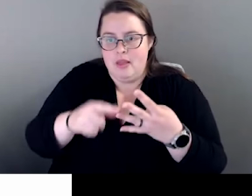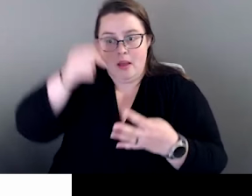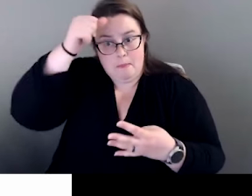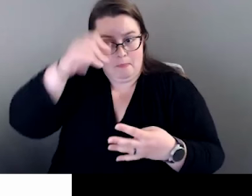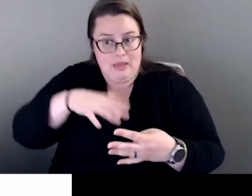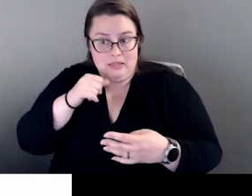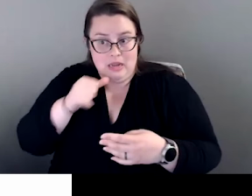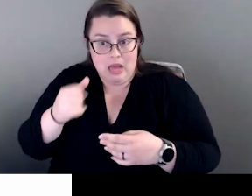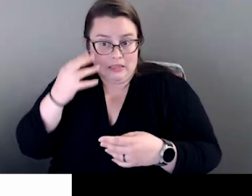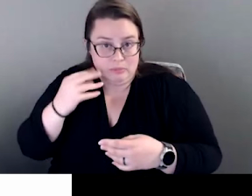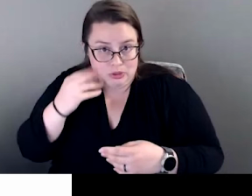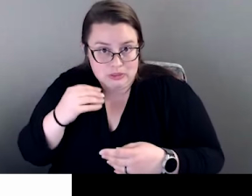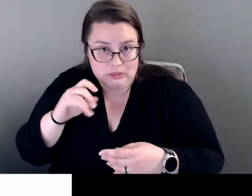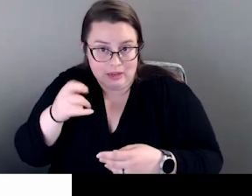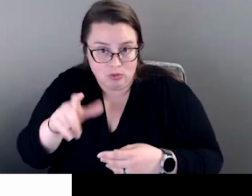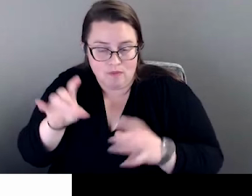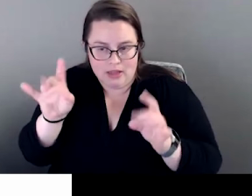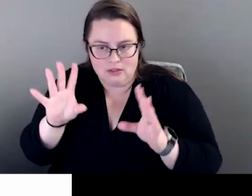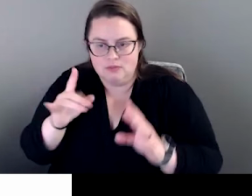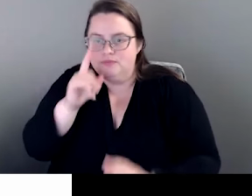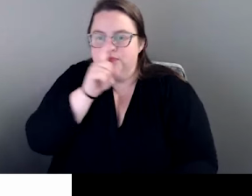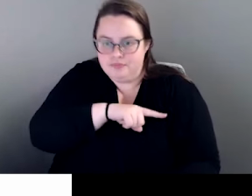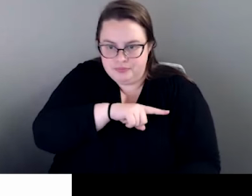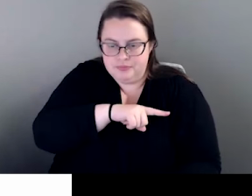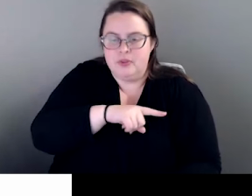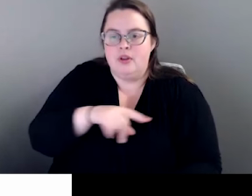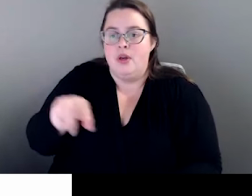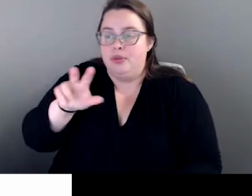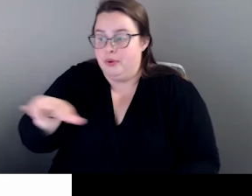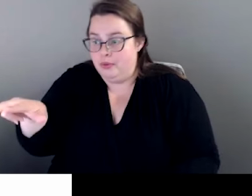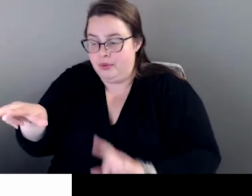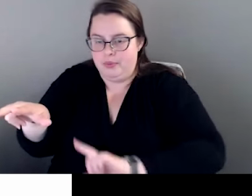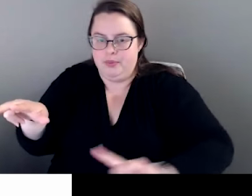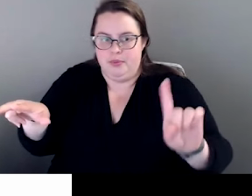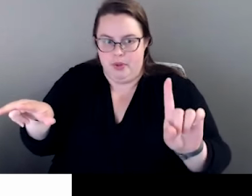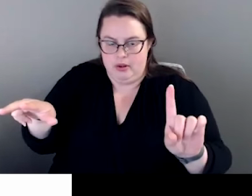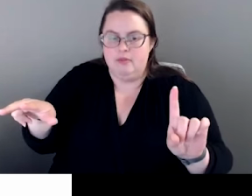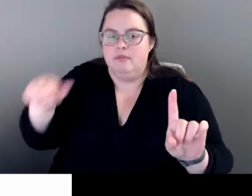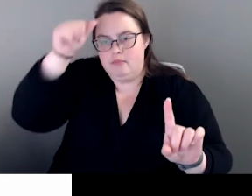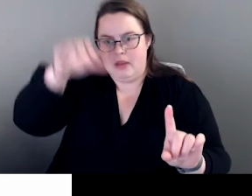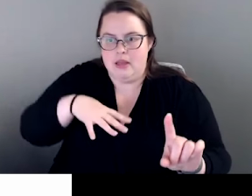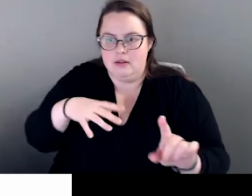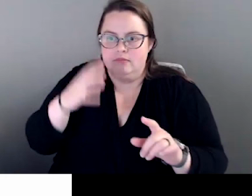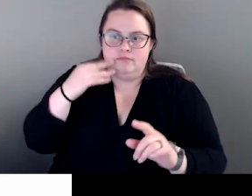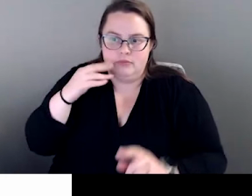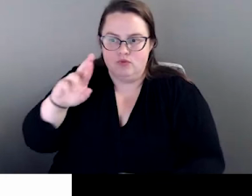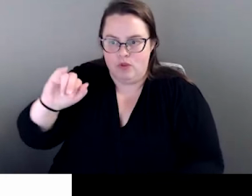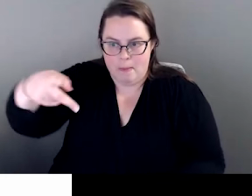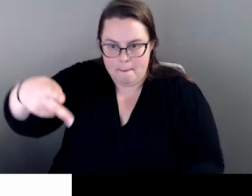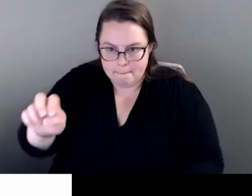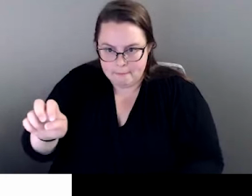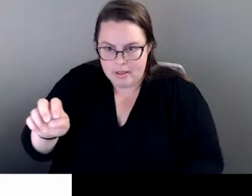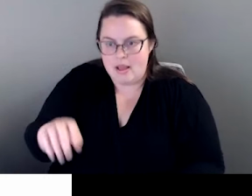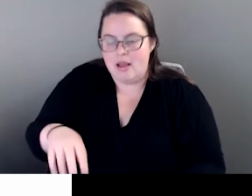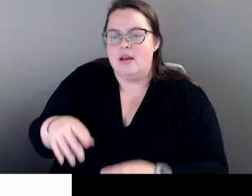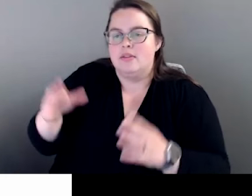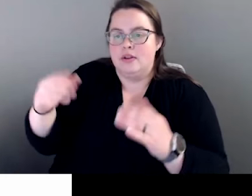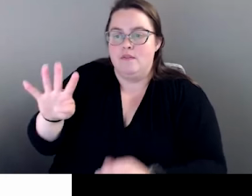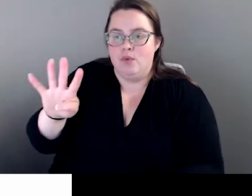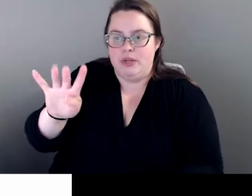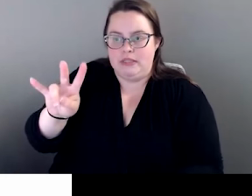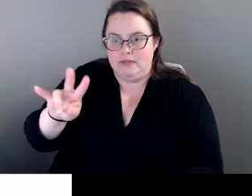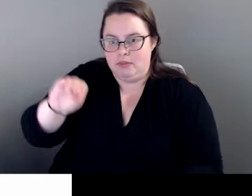fact false. 1 in 33 men have been raped, and 47% of bisexual men have